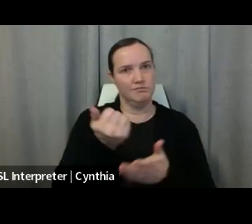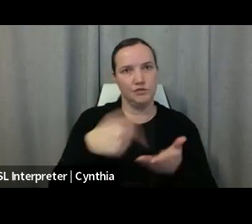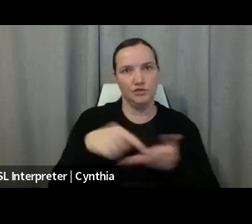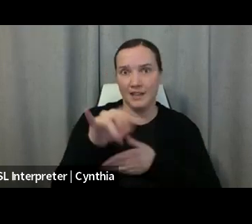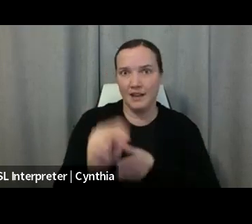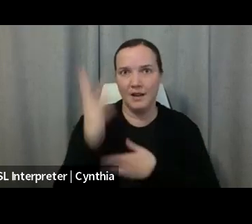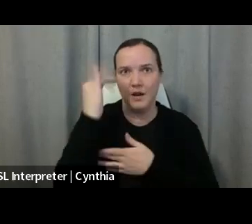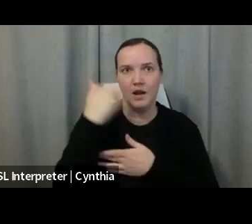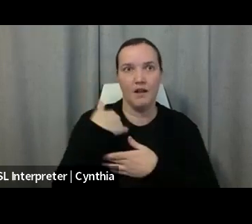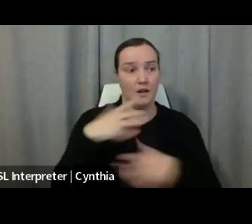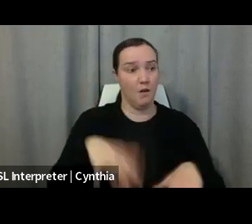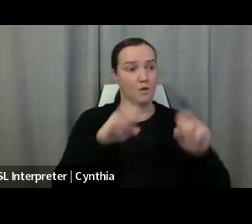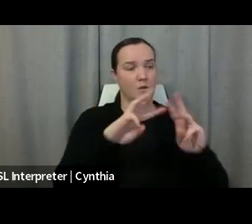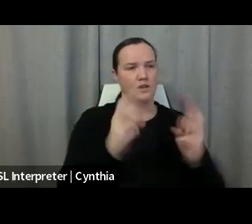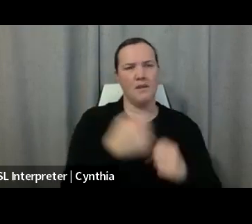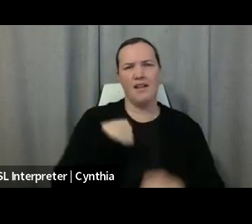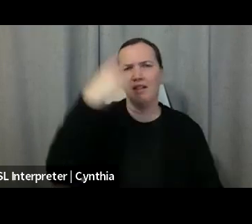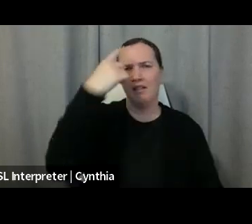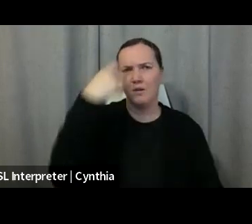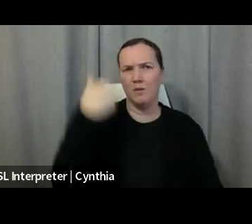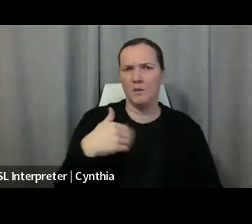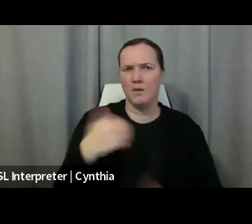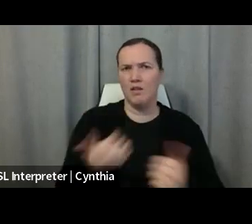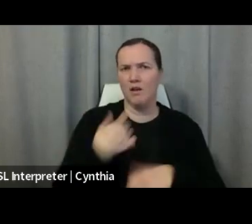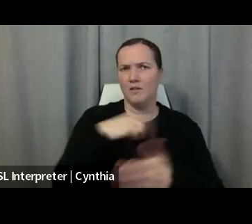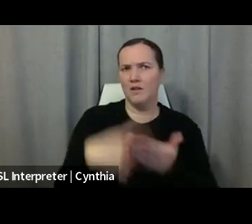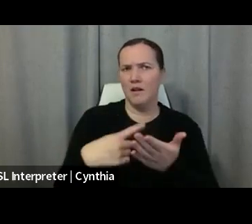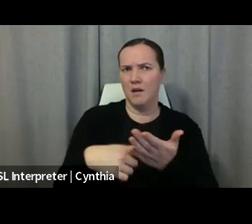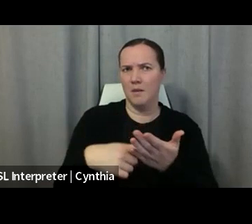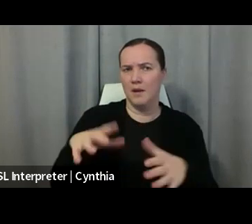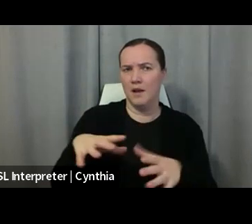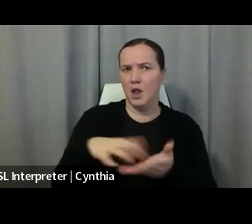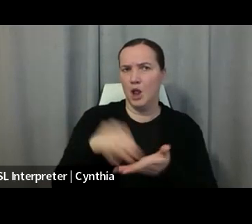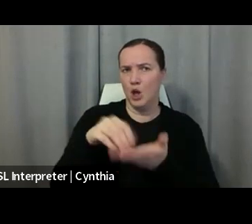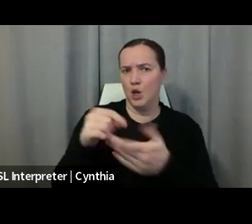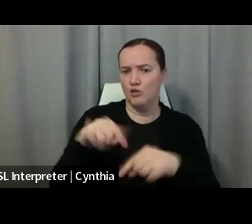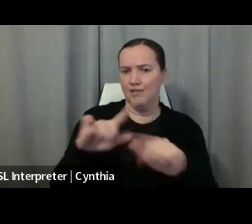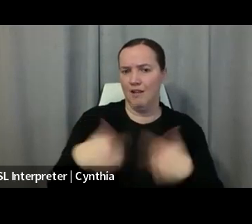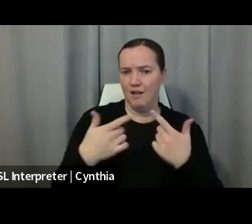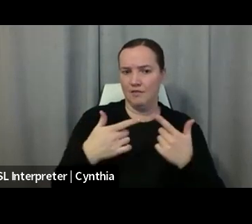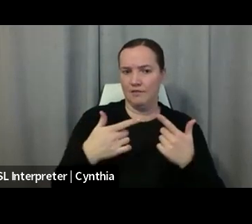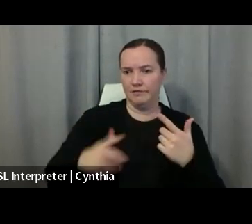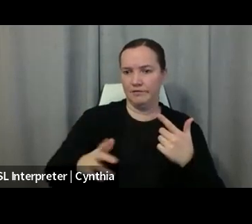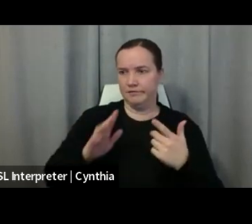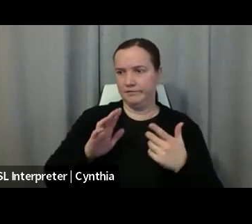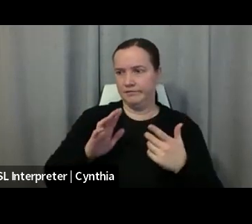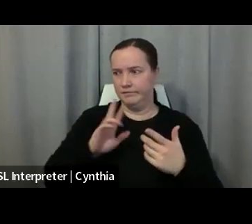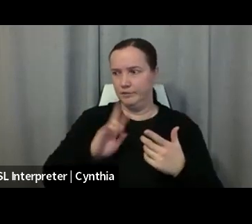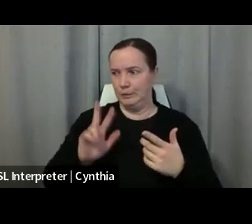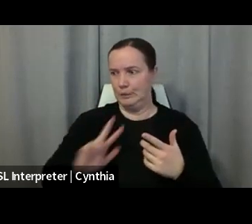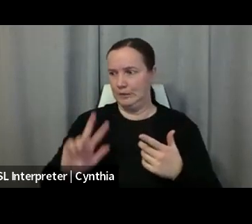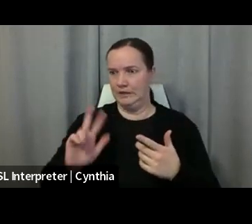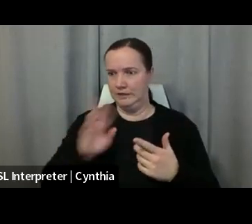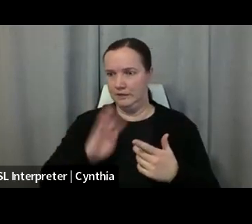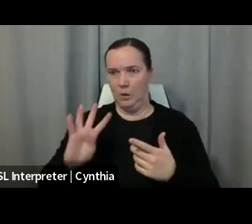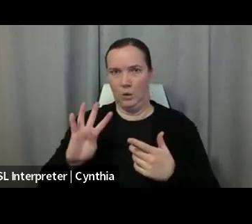to say, as I do these workshops, I'm thinking a lot of what we're talking about, we kind of learned all the way through our lives from the time we were wee ones, going into sort